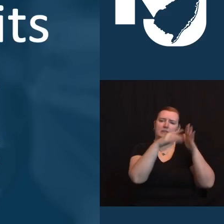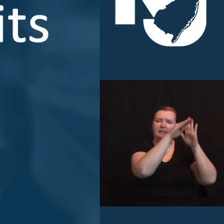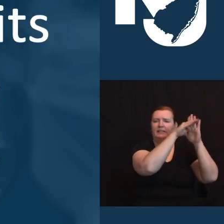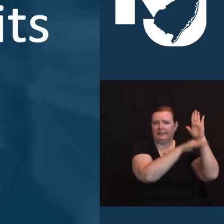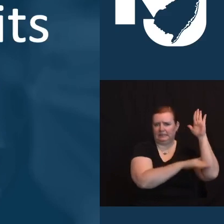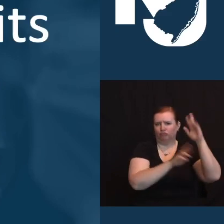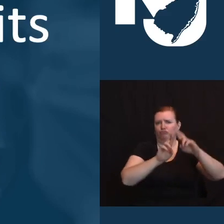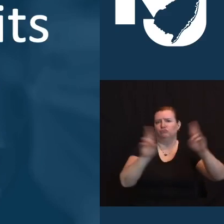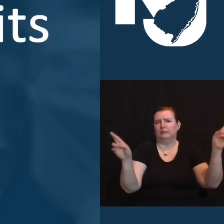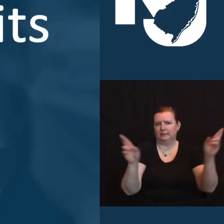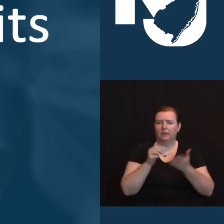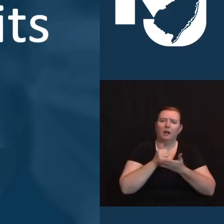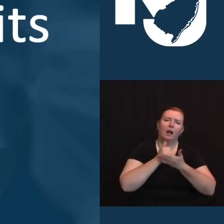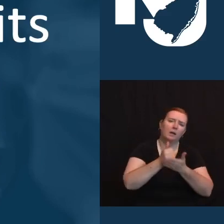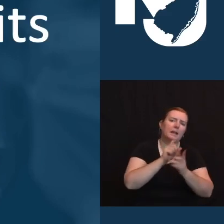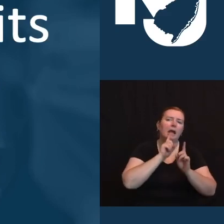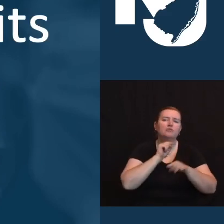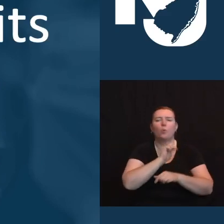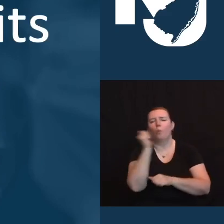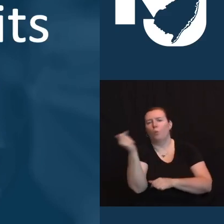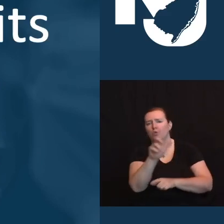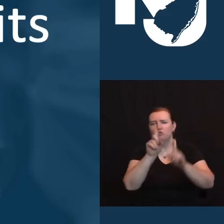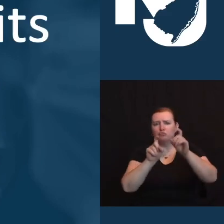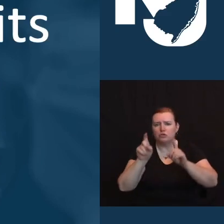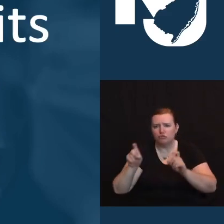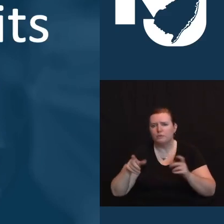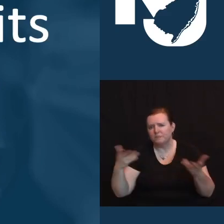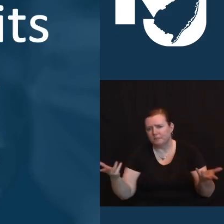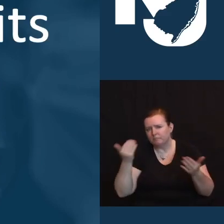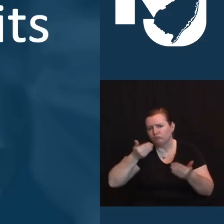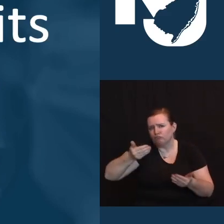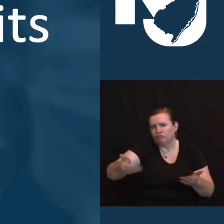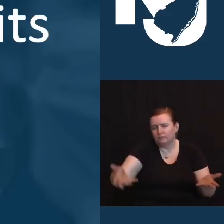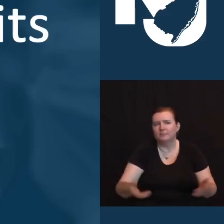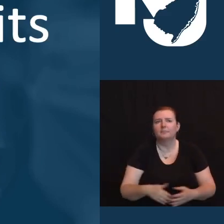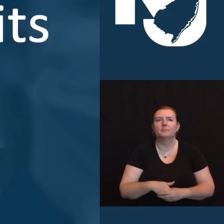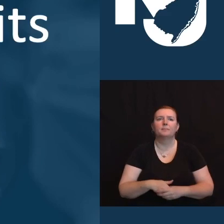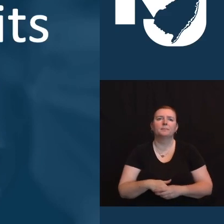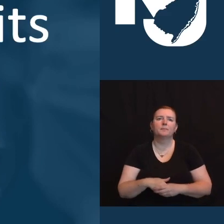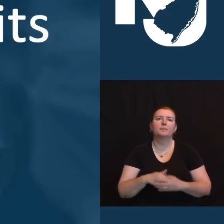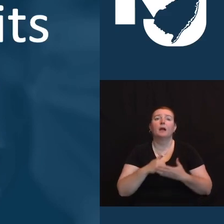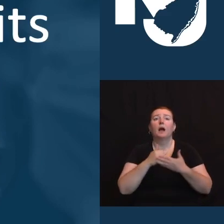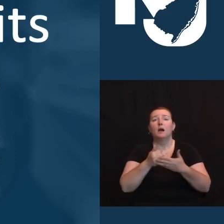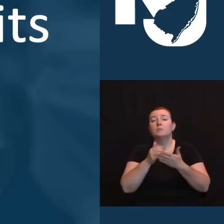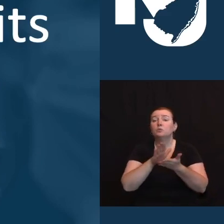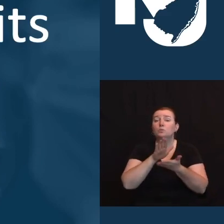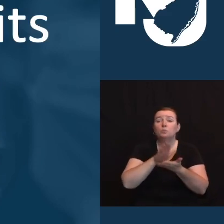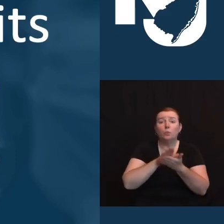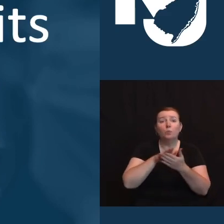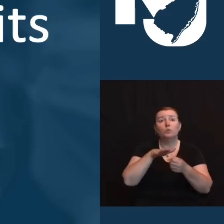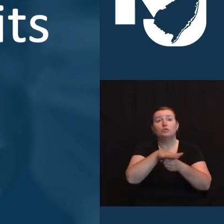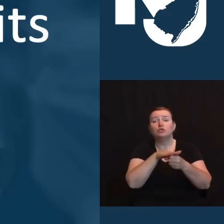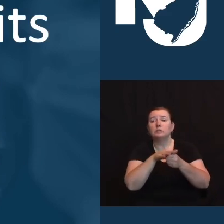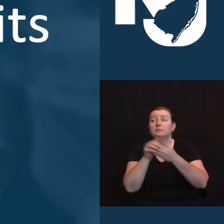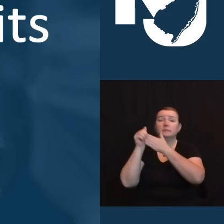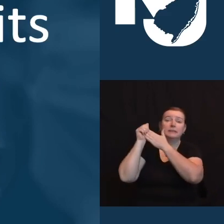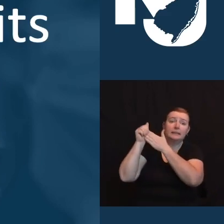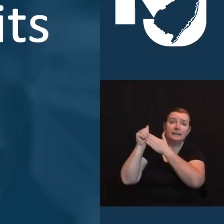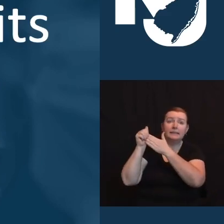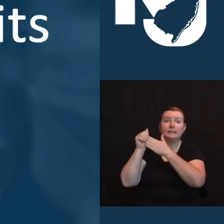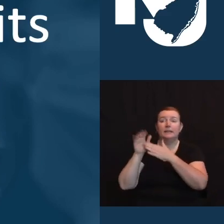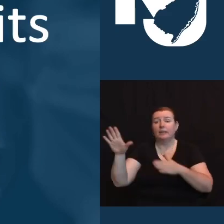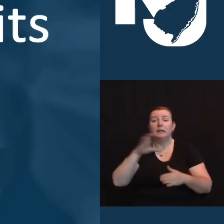answers to questions that have been put to the department, but will also make it clear to district leaders and their reopening committees the expectations